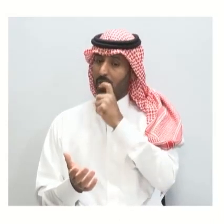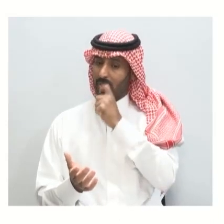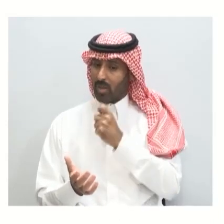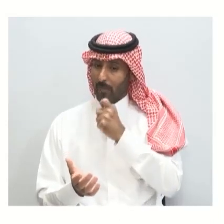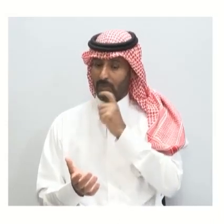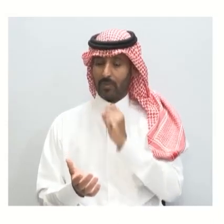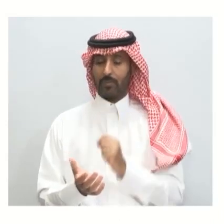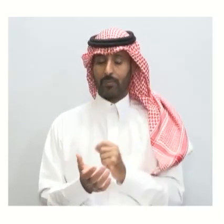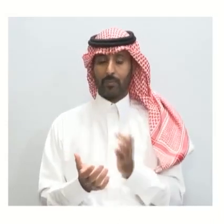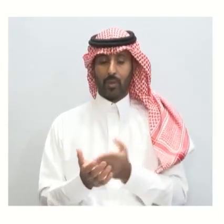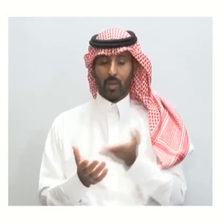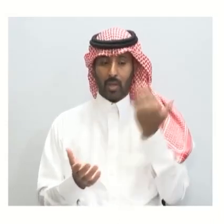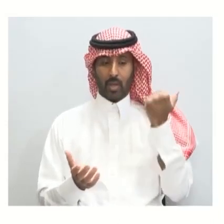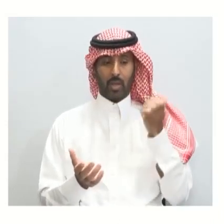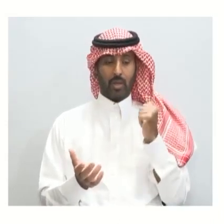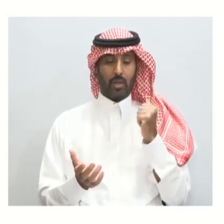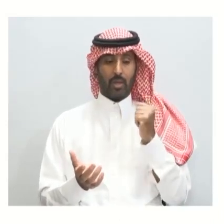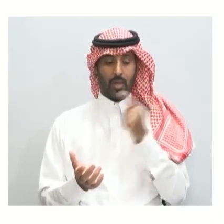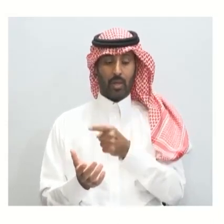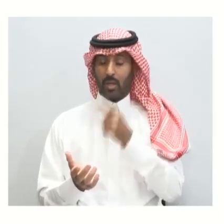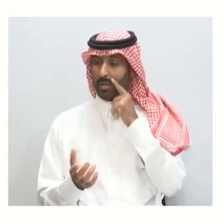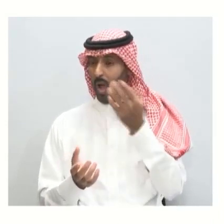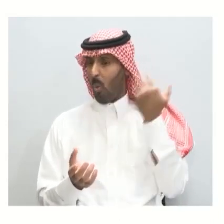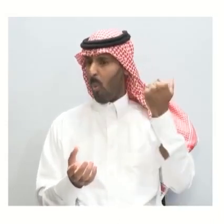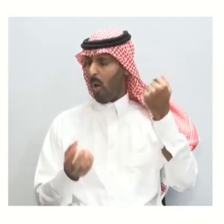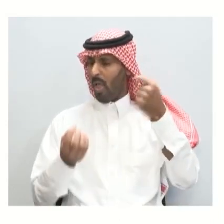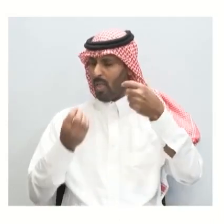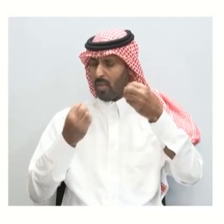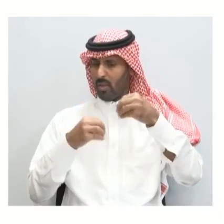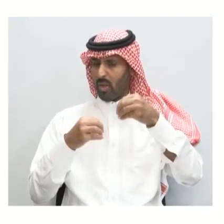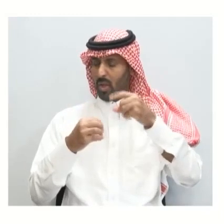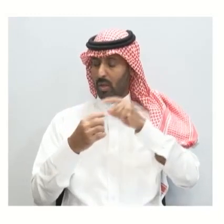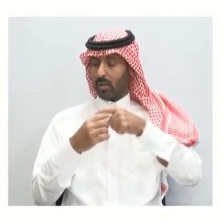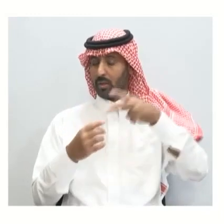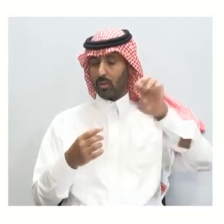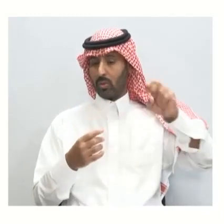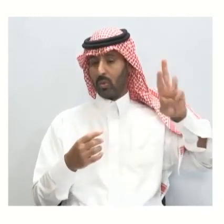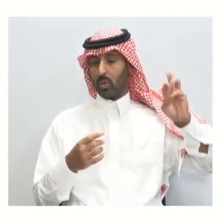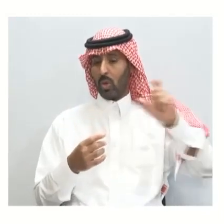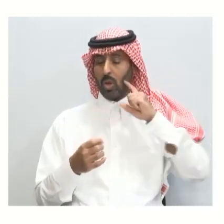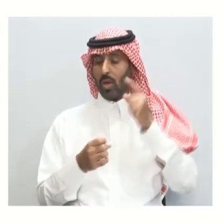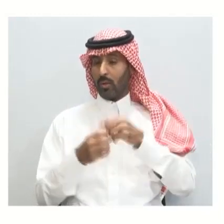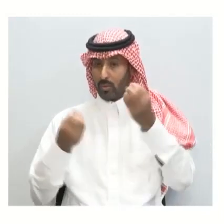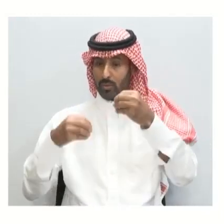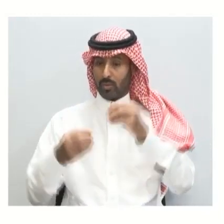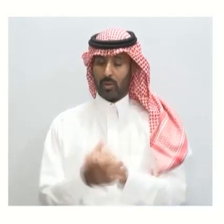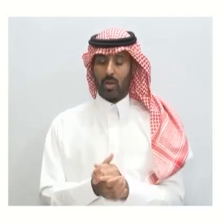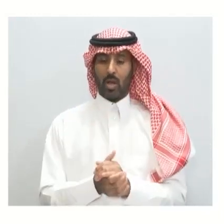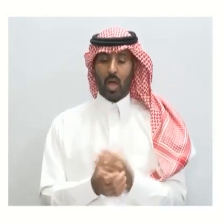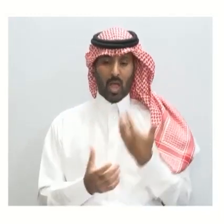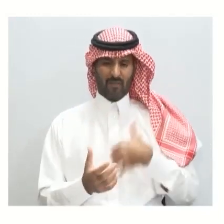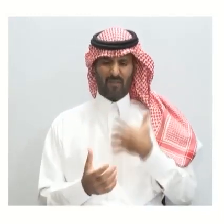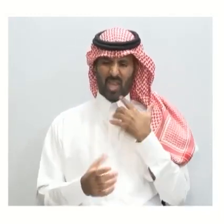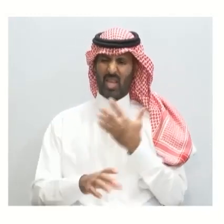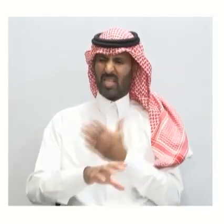It rained in New York yesterday. It did rain in New York. From the ED, from the past. I feel